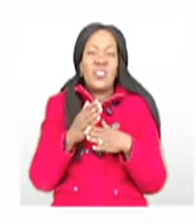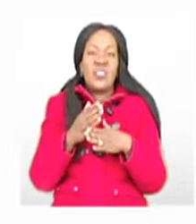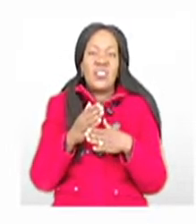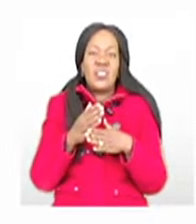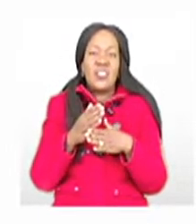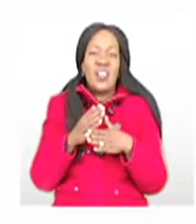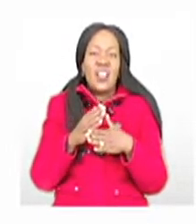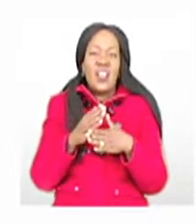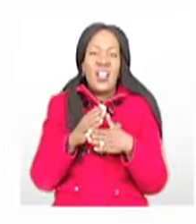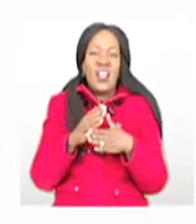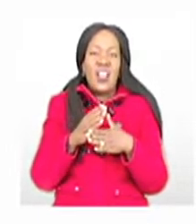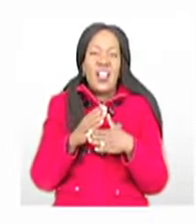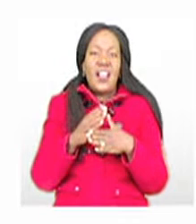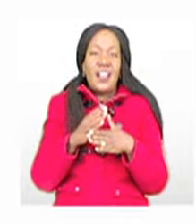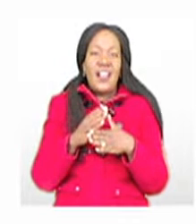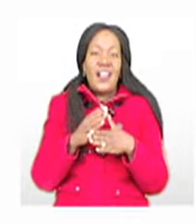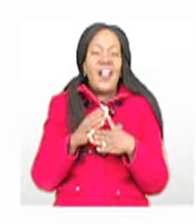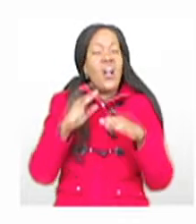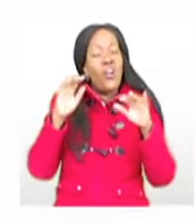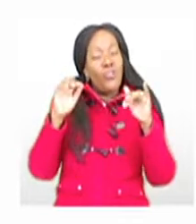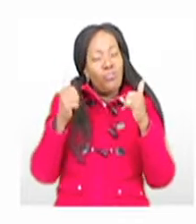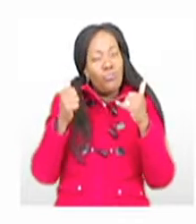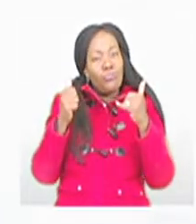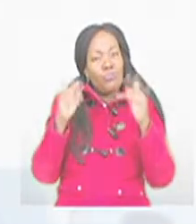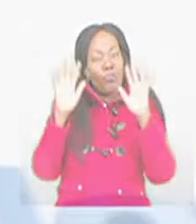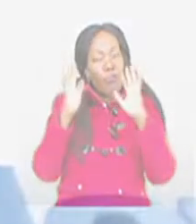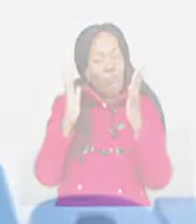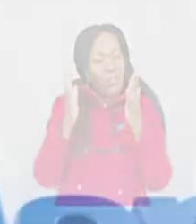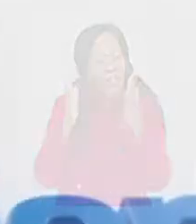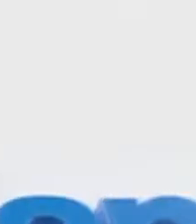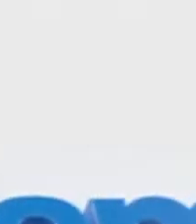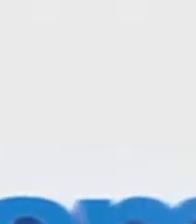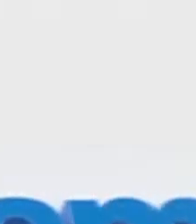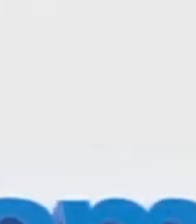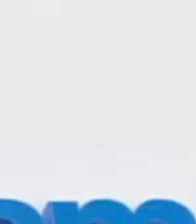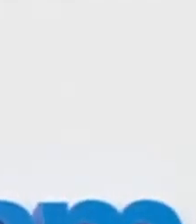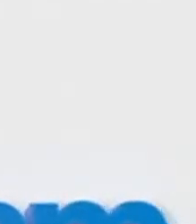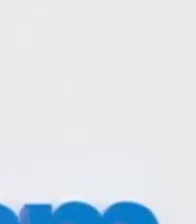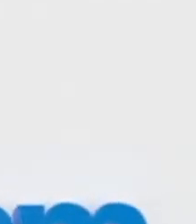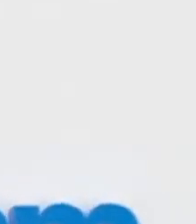would like to say, well done.